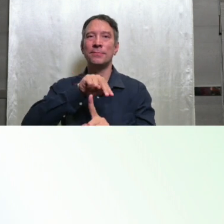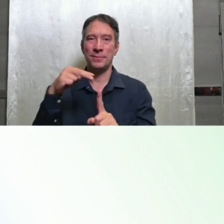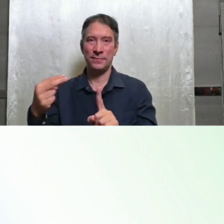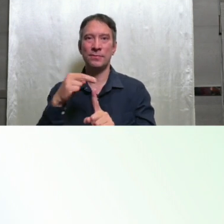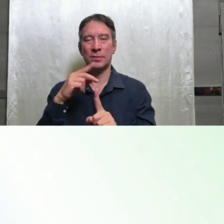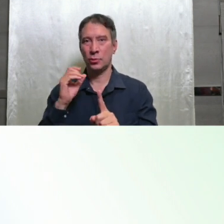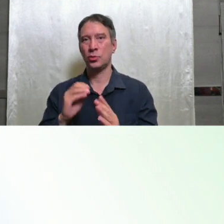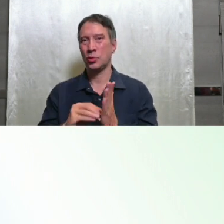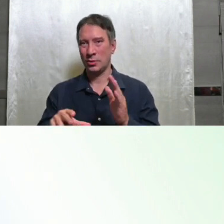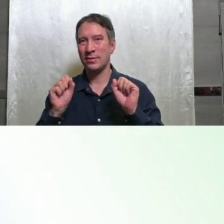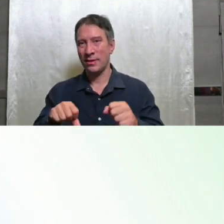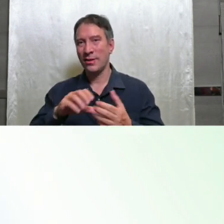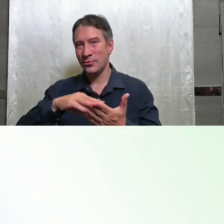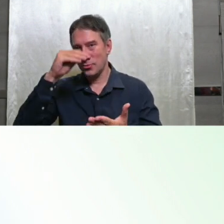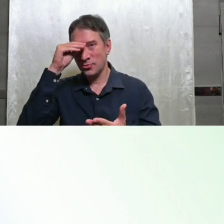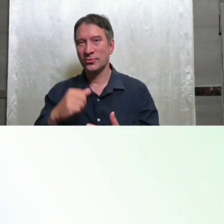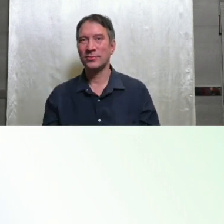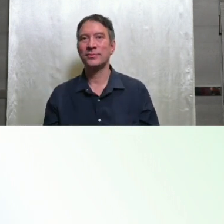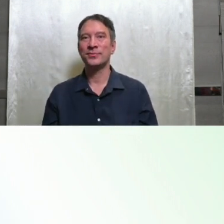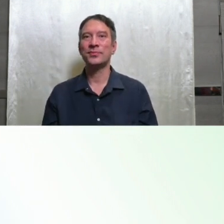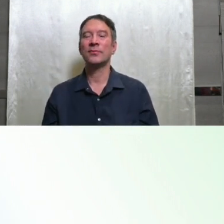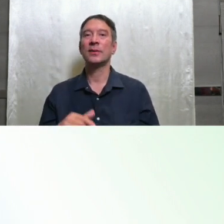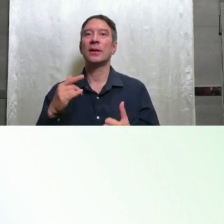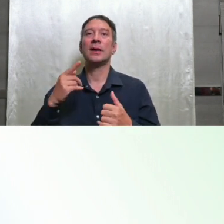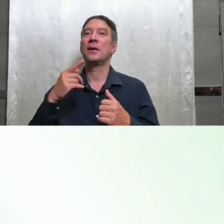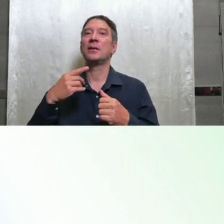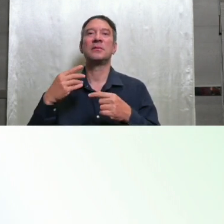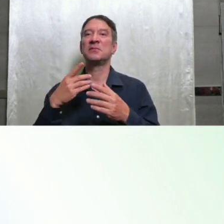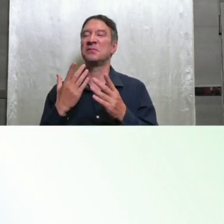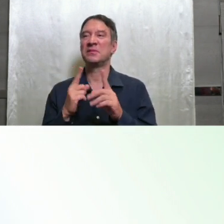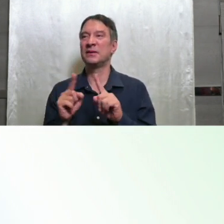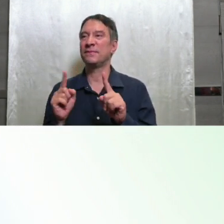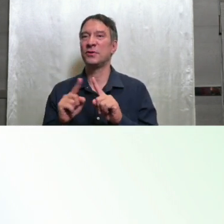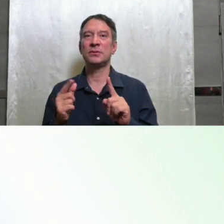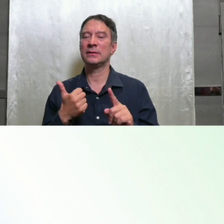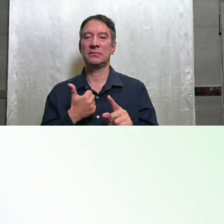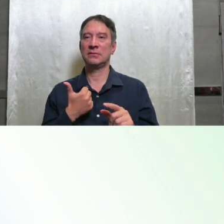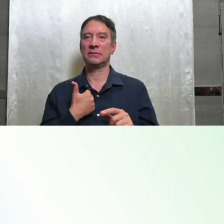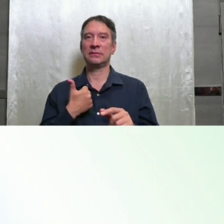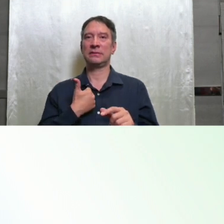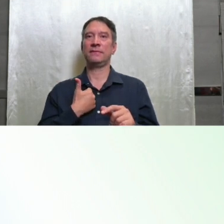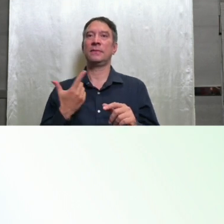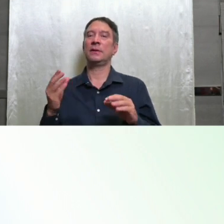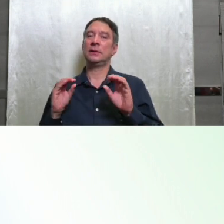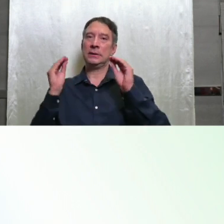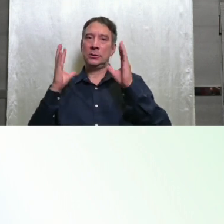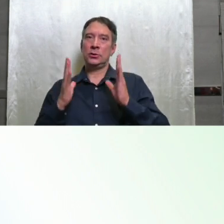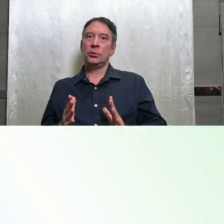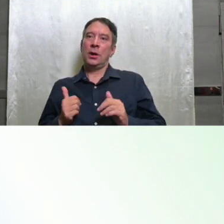great lesson crafted at Chico here, so we want to make sure that even if the student digress, they will eventually converge back to the